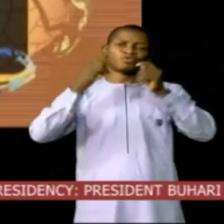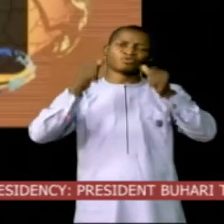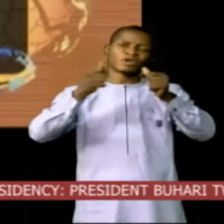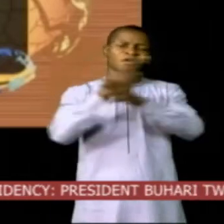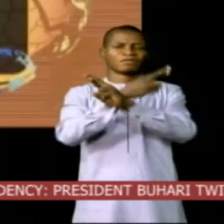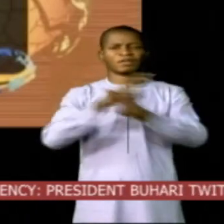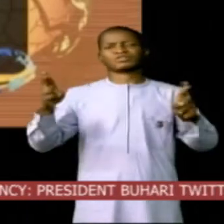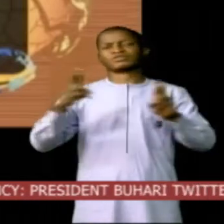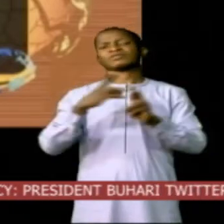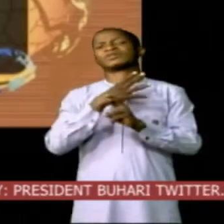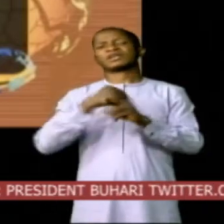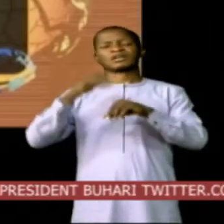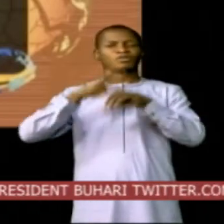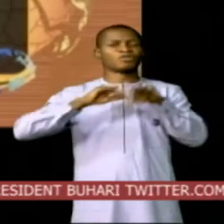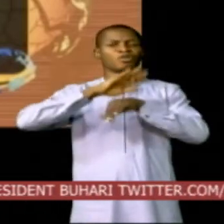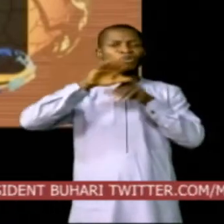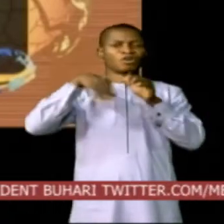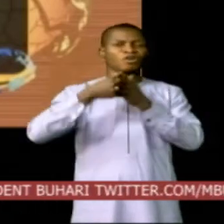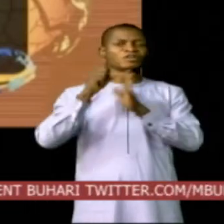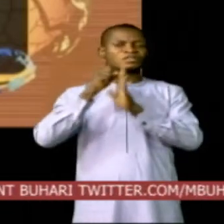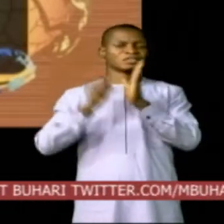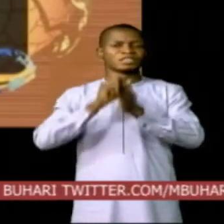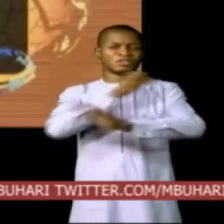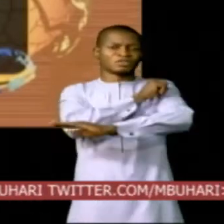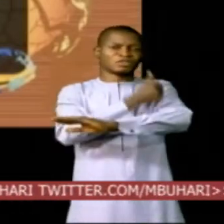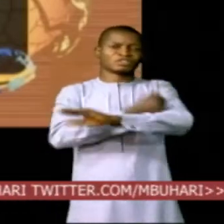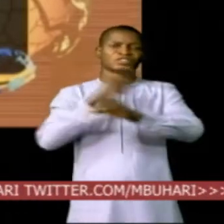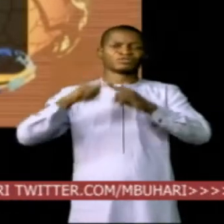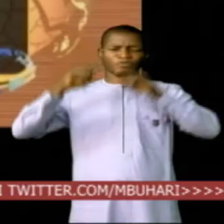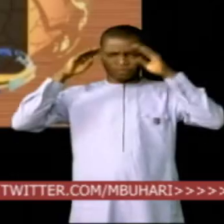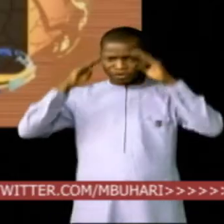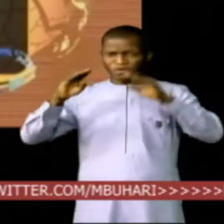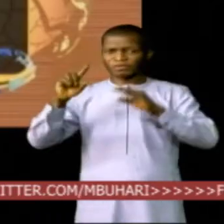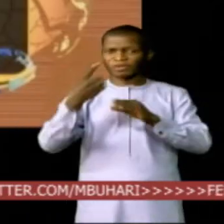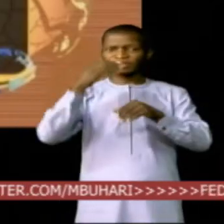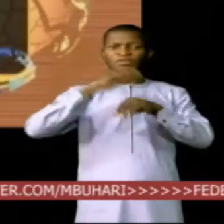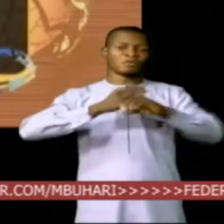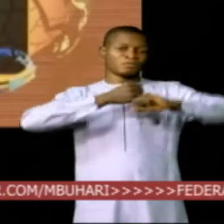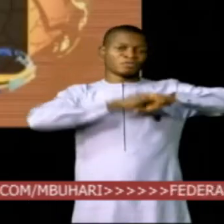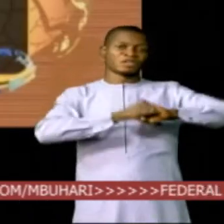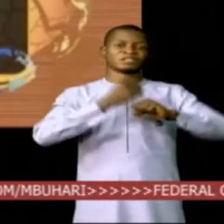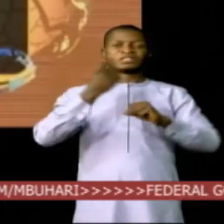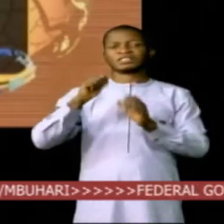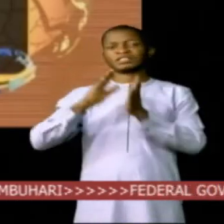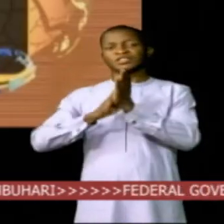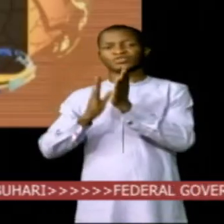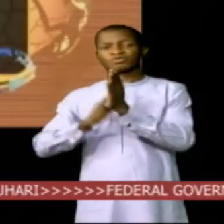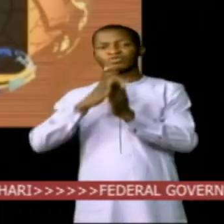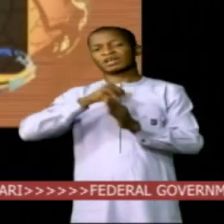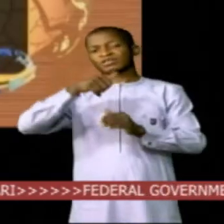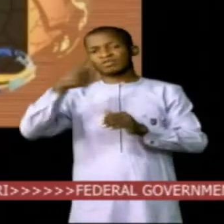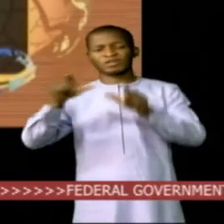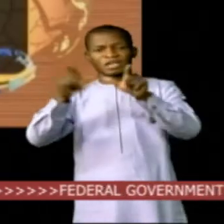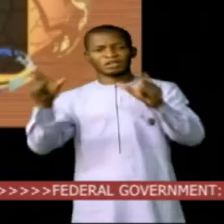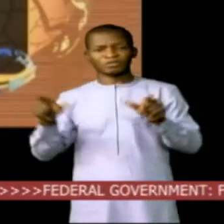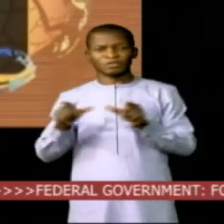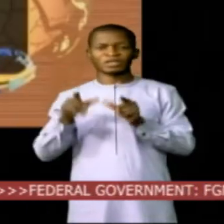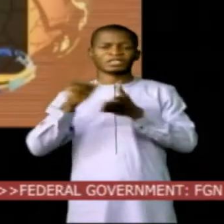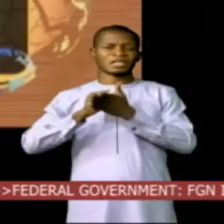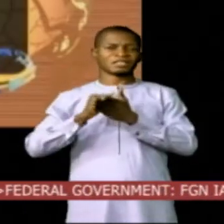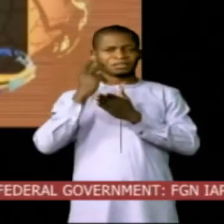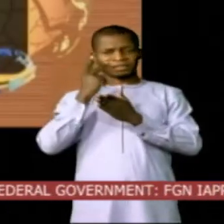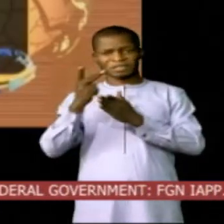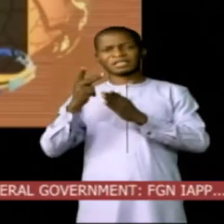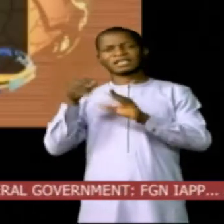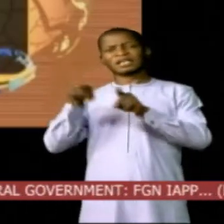his call on the state authorities to accord priority to securing schools and other locations now seen as soft targets